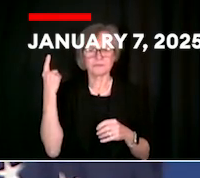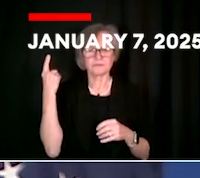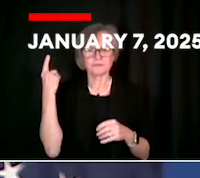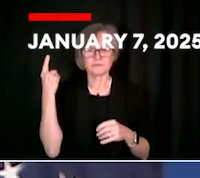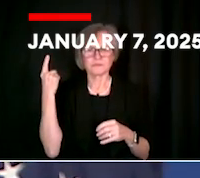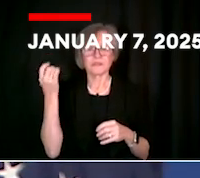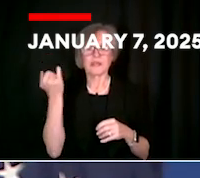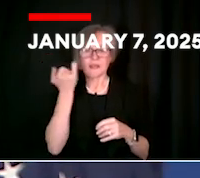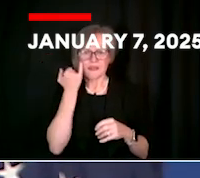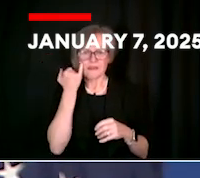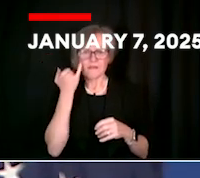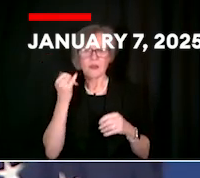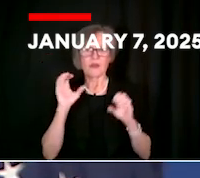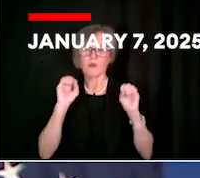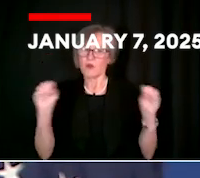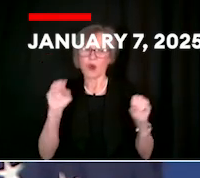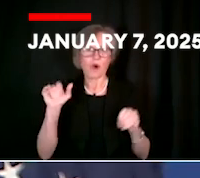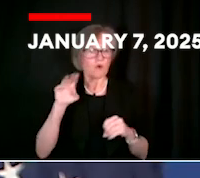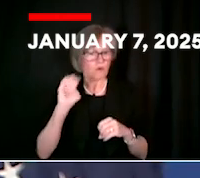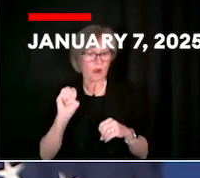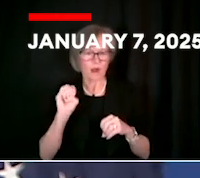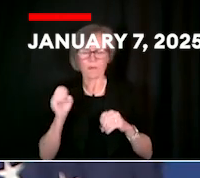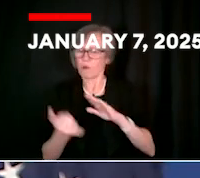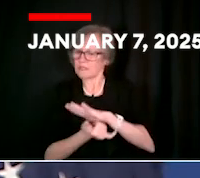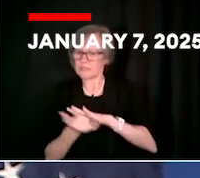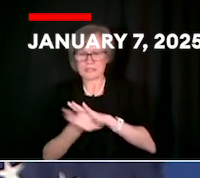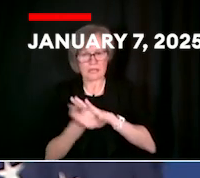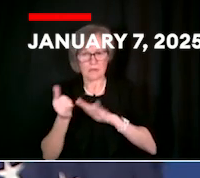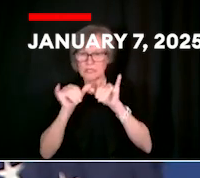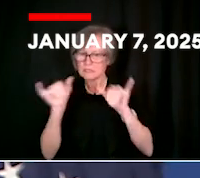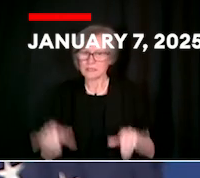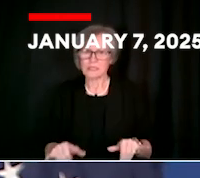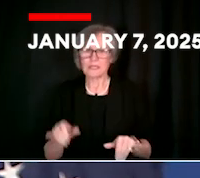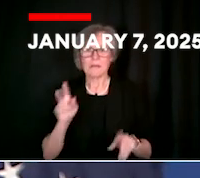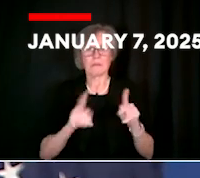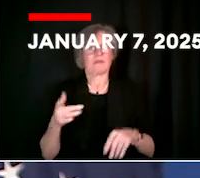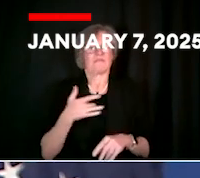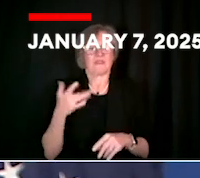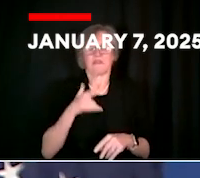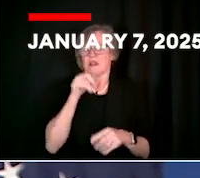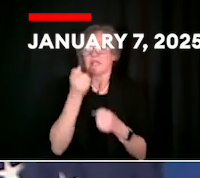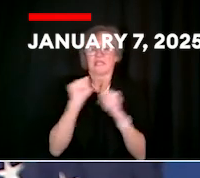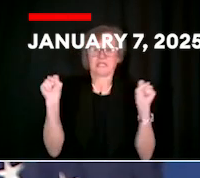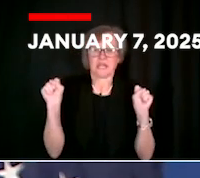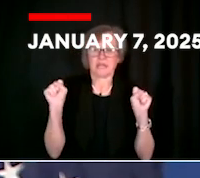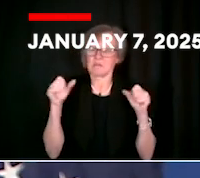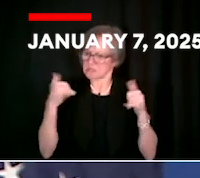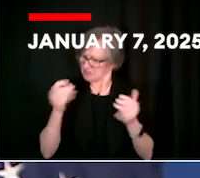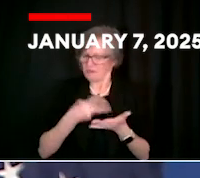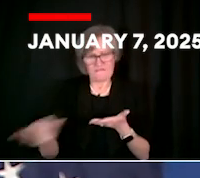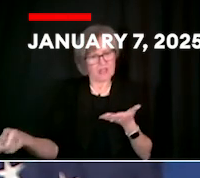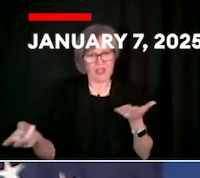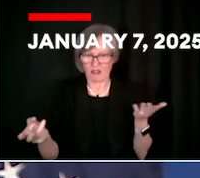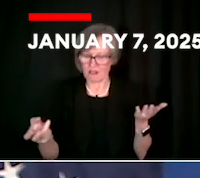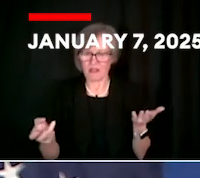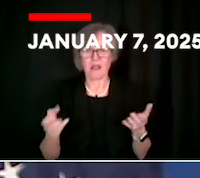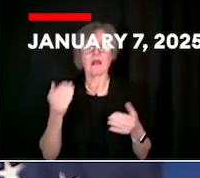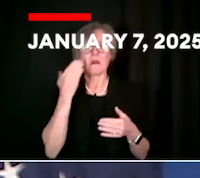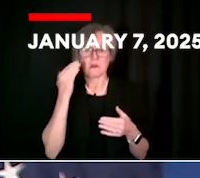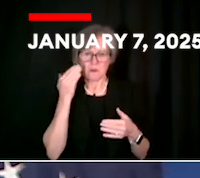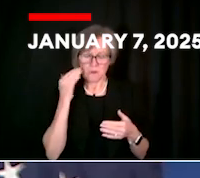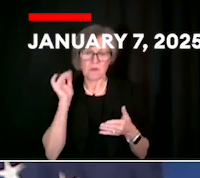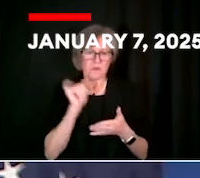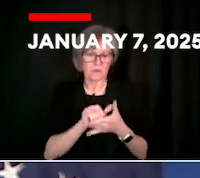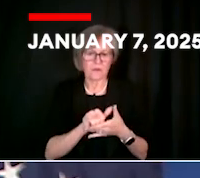you had no crime on the subway system, but if people felt unsafe, you were failing, and I knew that